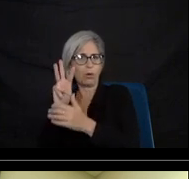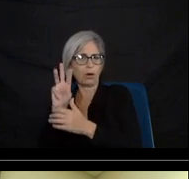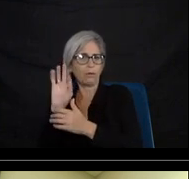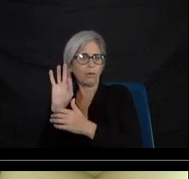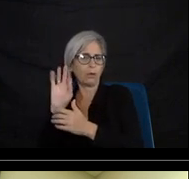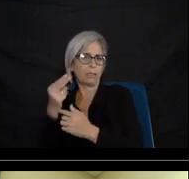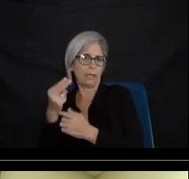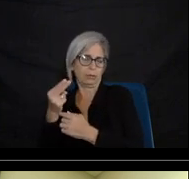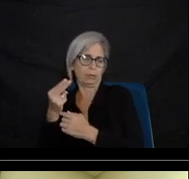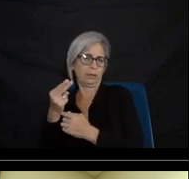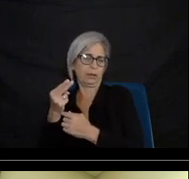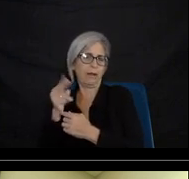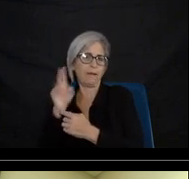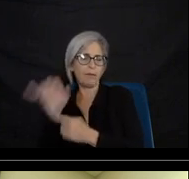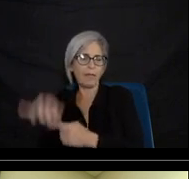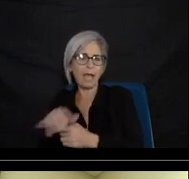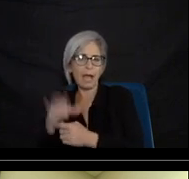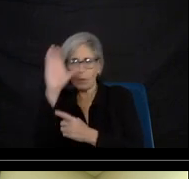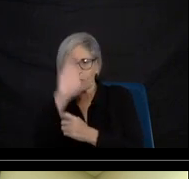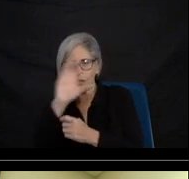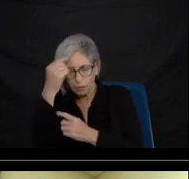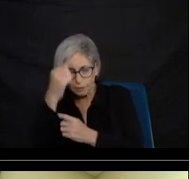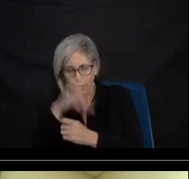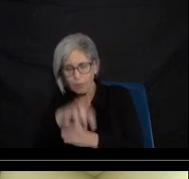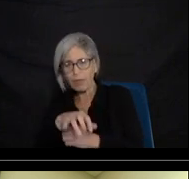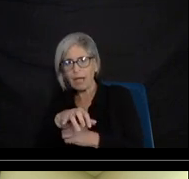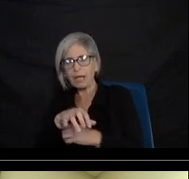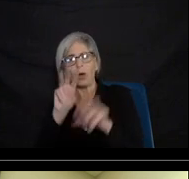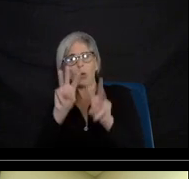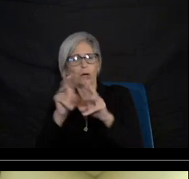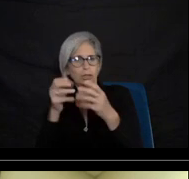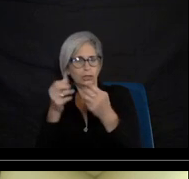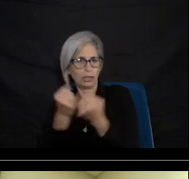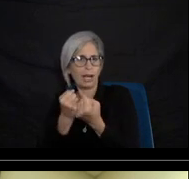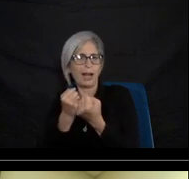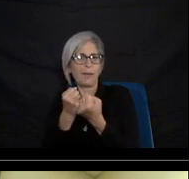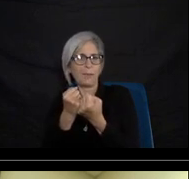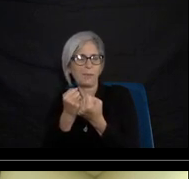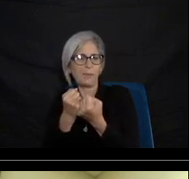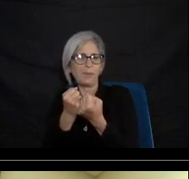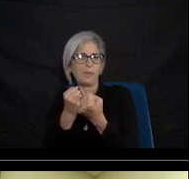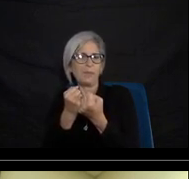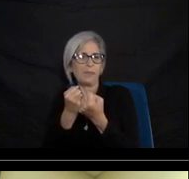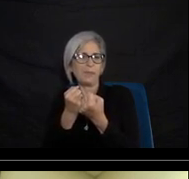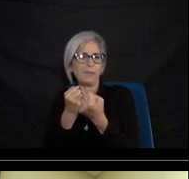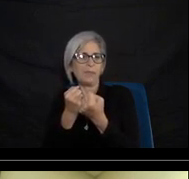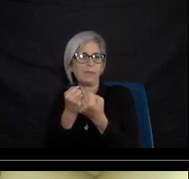that, that's what we're looking for is both a workshop and some consensus